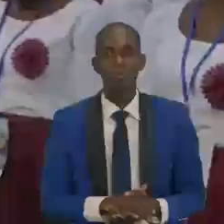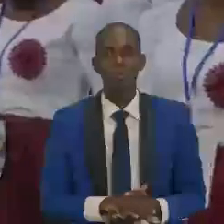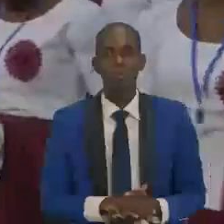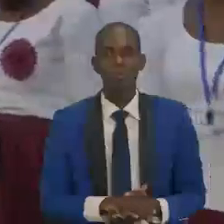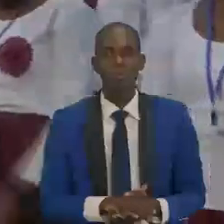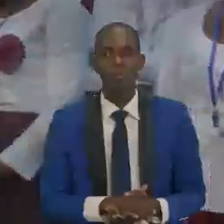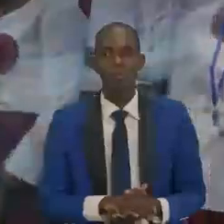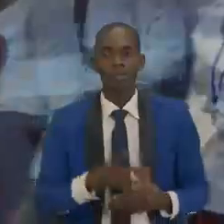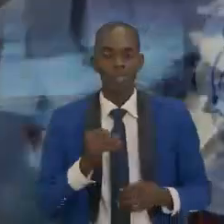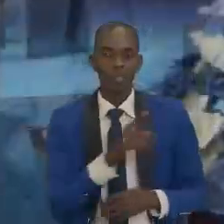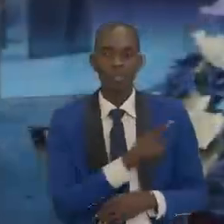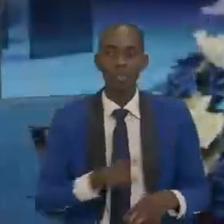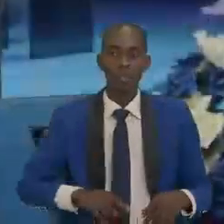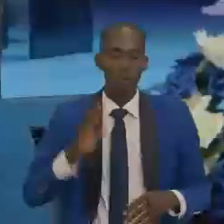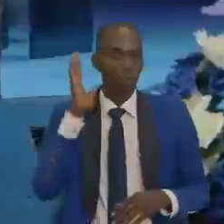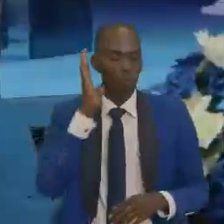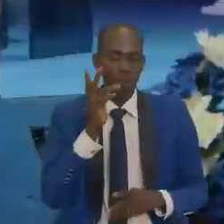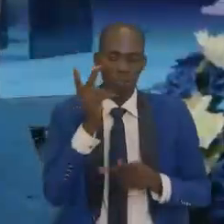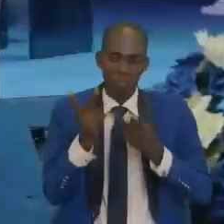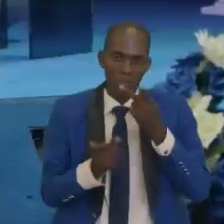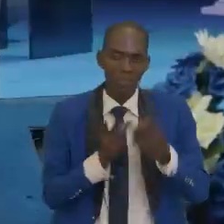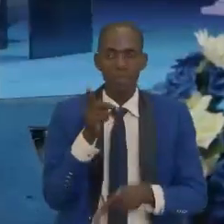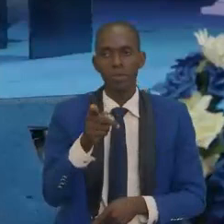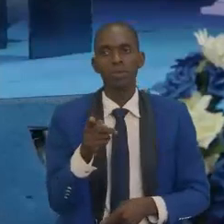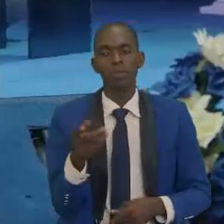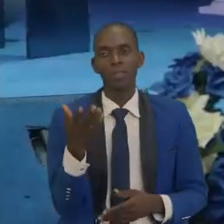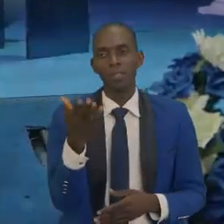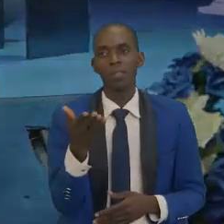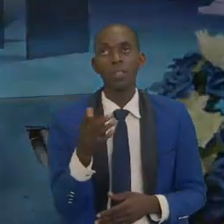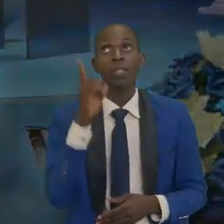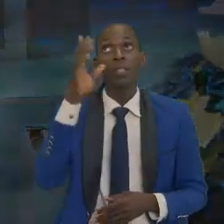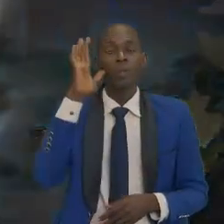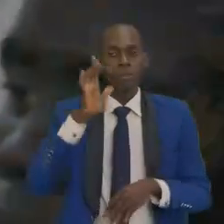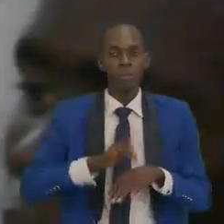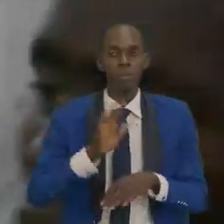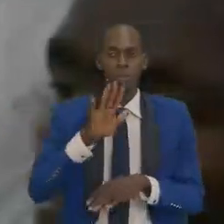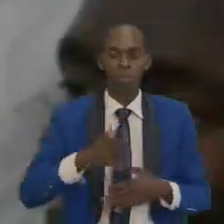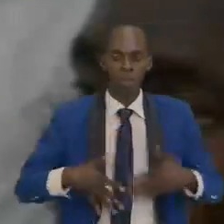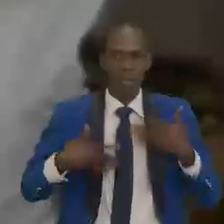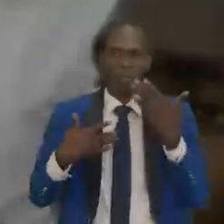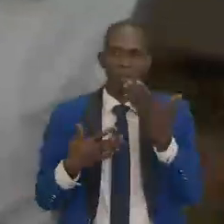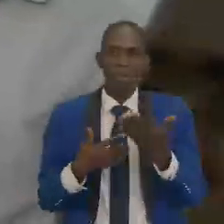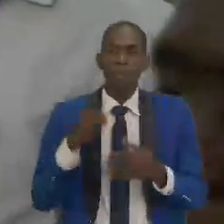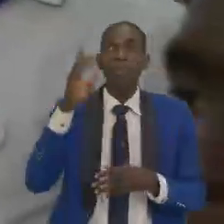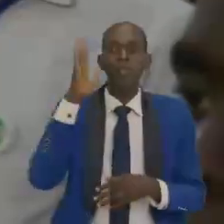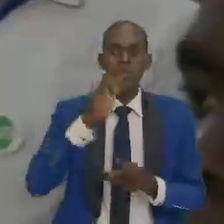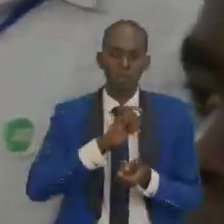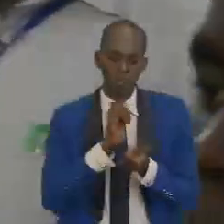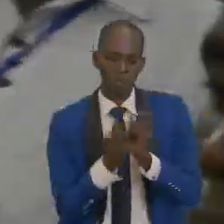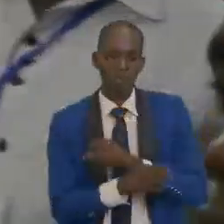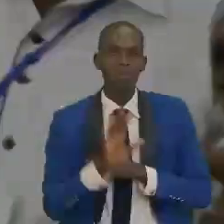The Lord will visit you. He will touch your life. He will change your